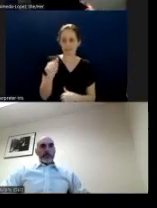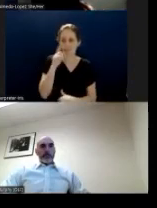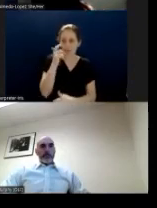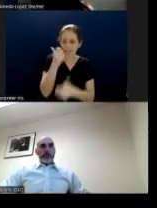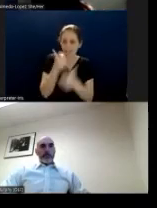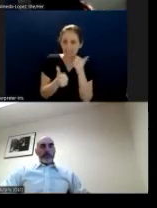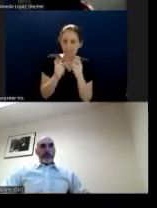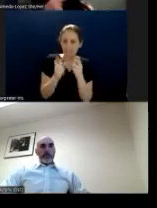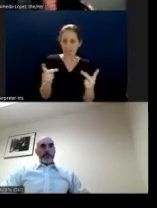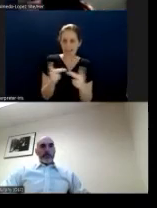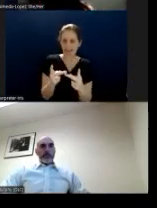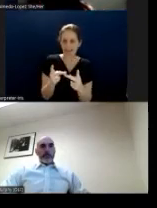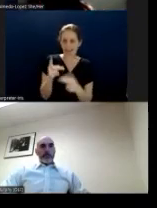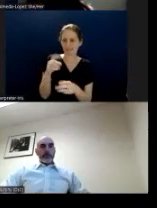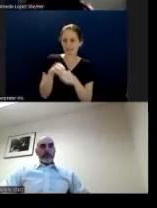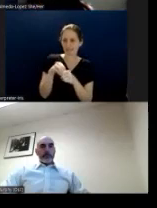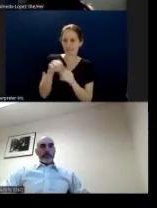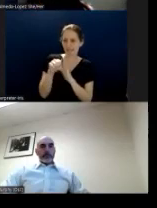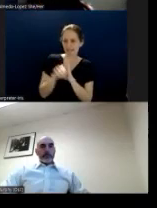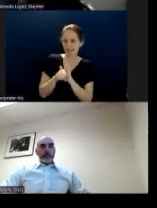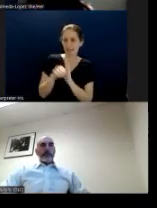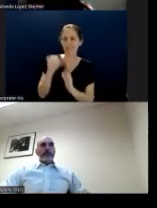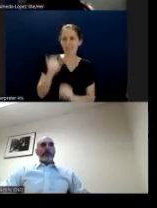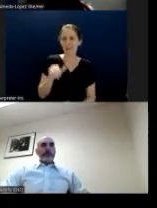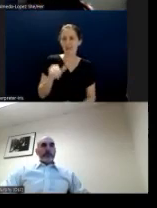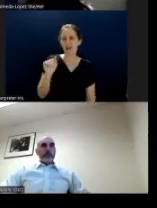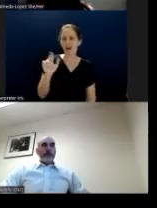place. In Massachusetts, that's the AutoMark system.